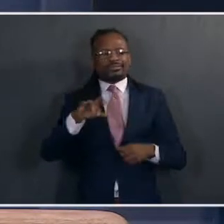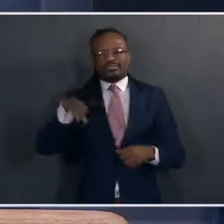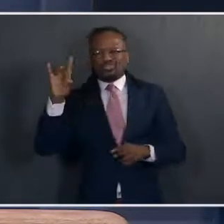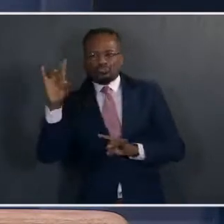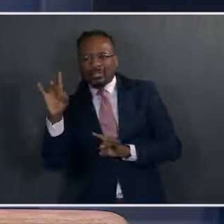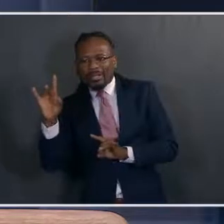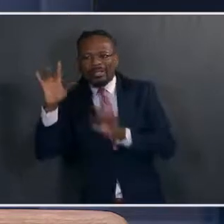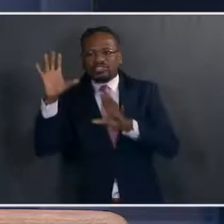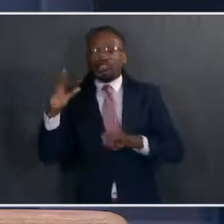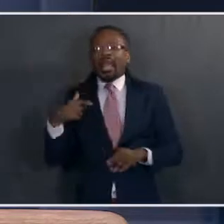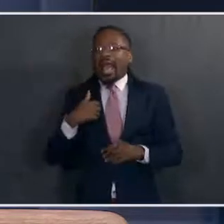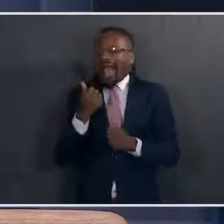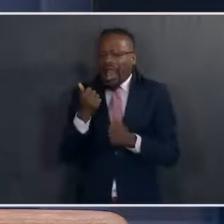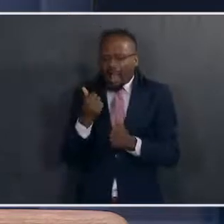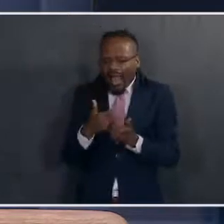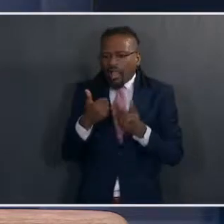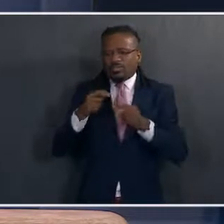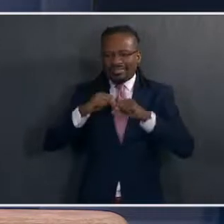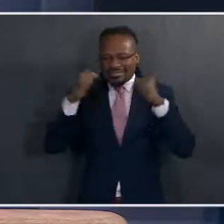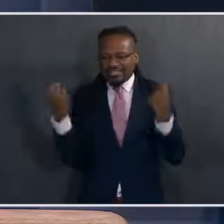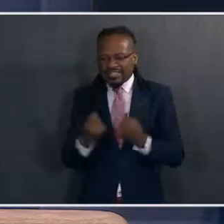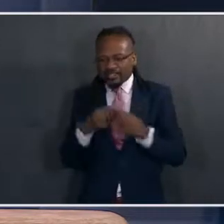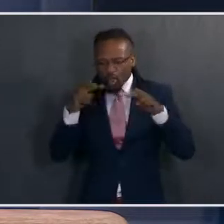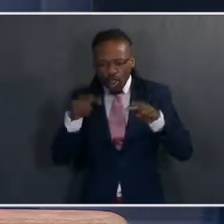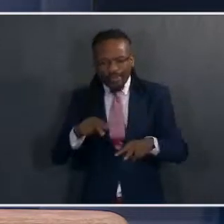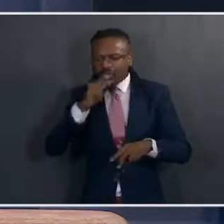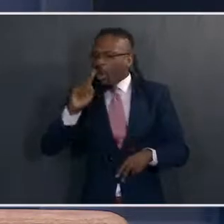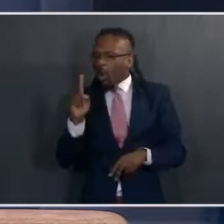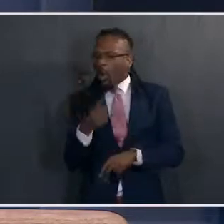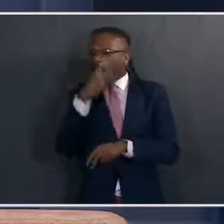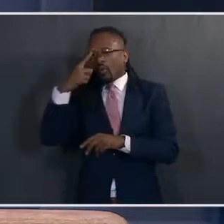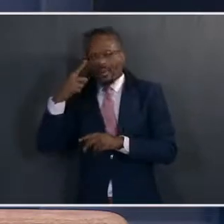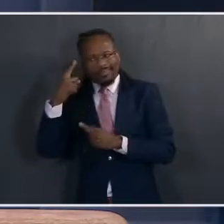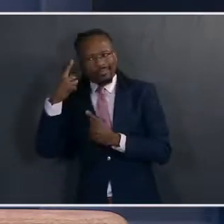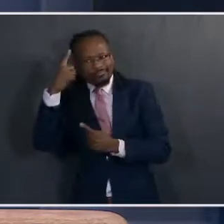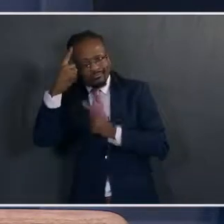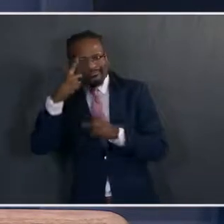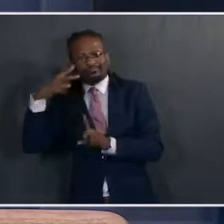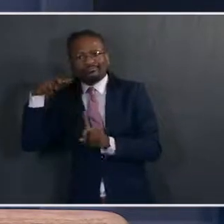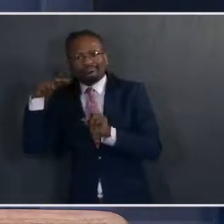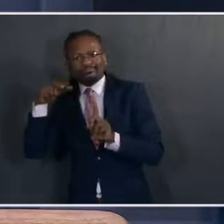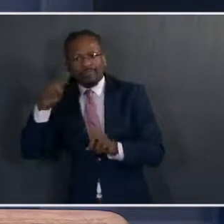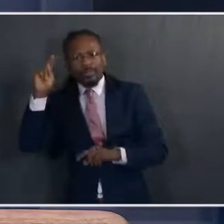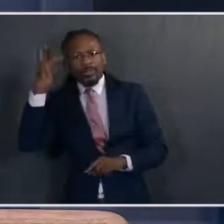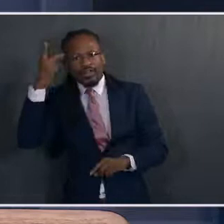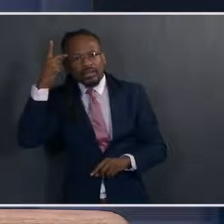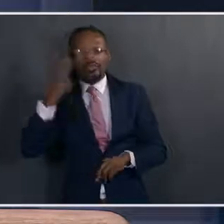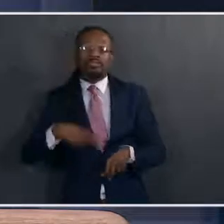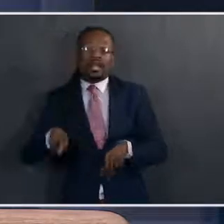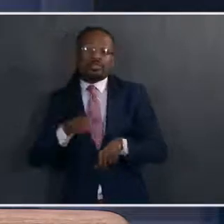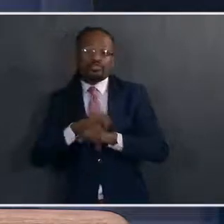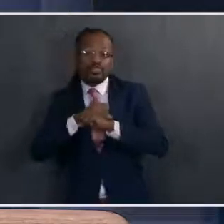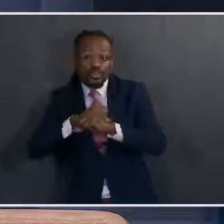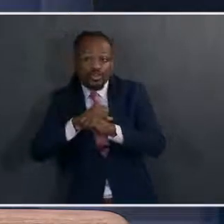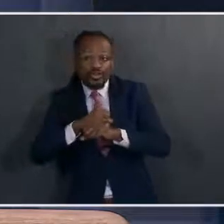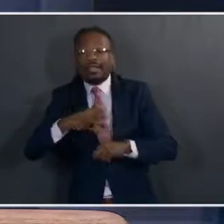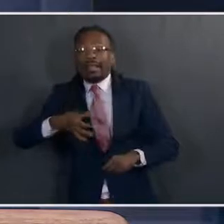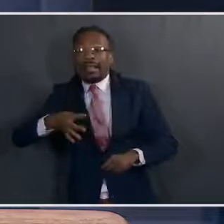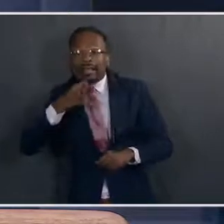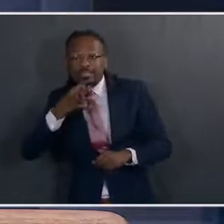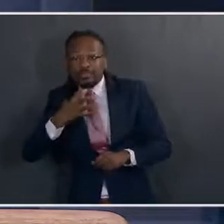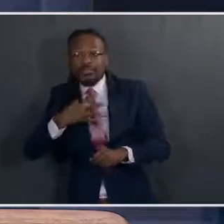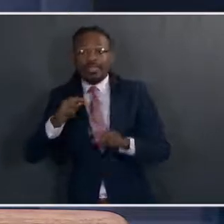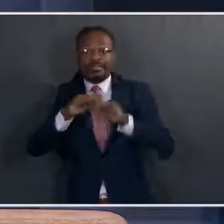have our team look at that, again, not through a political lens, but through the lens of national security experts and teams who have expertise in this